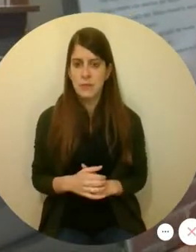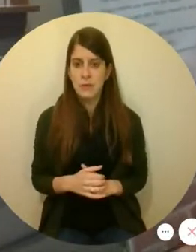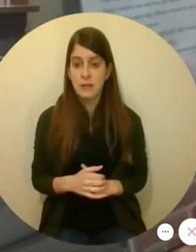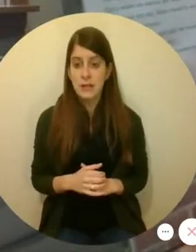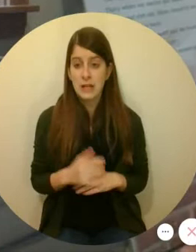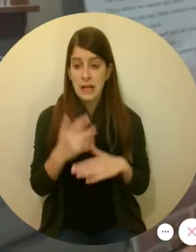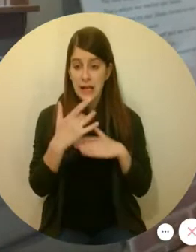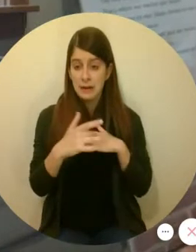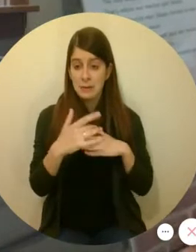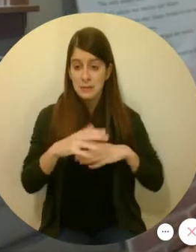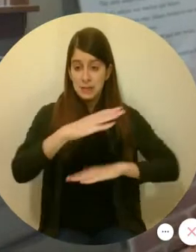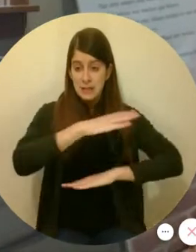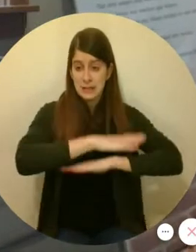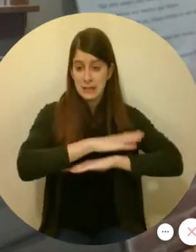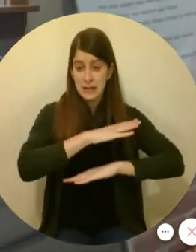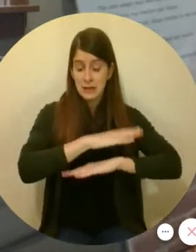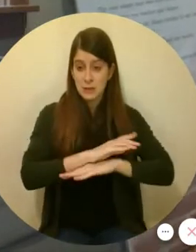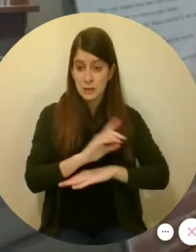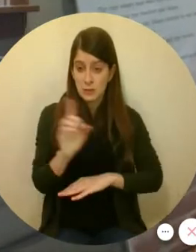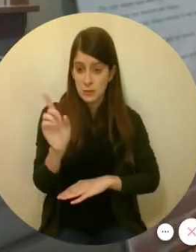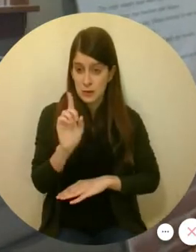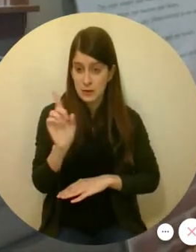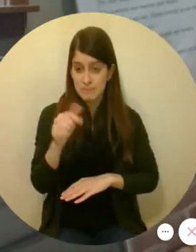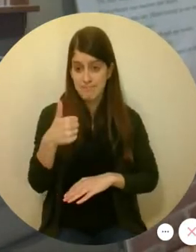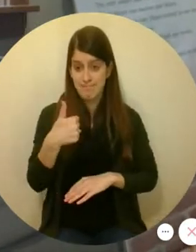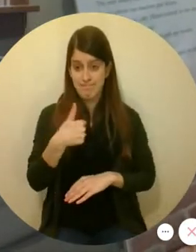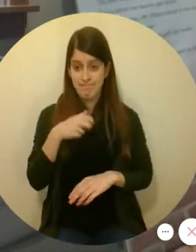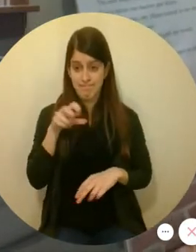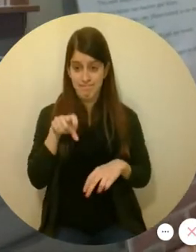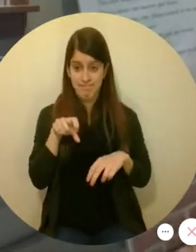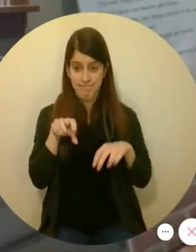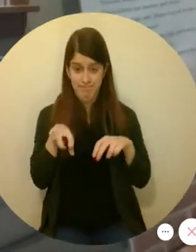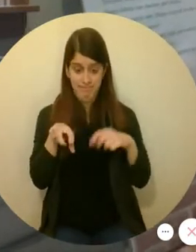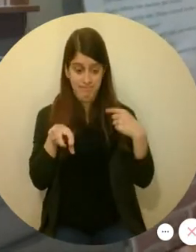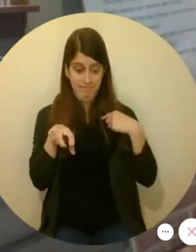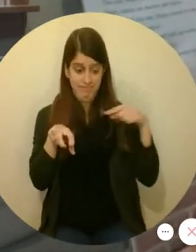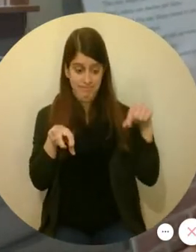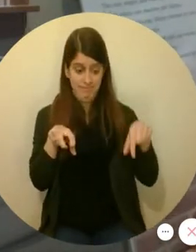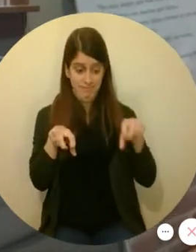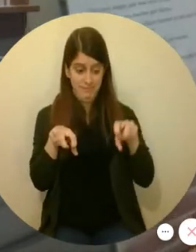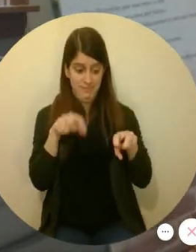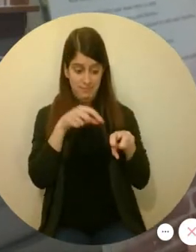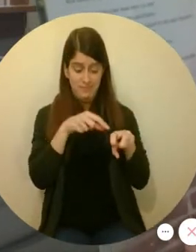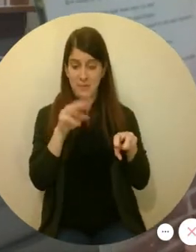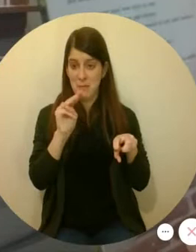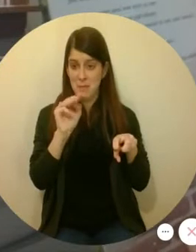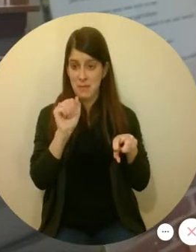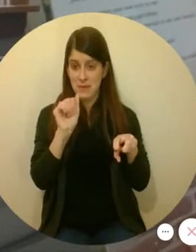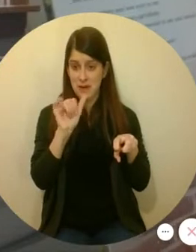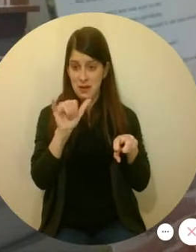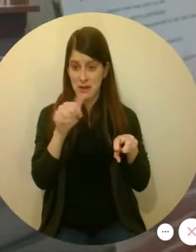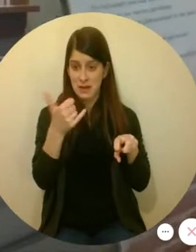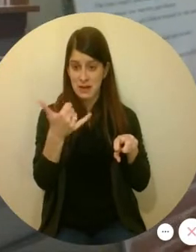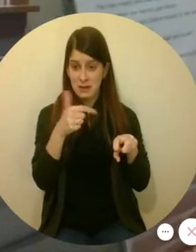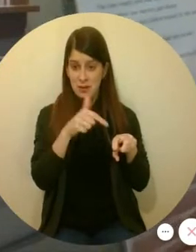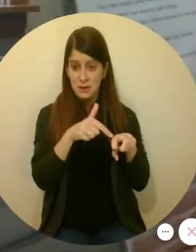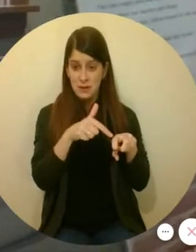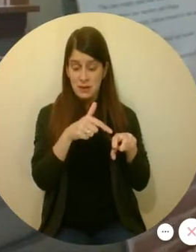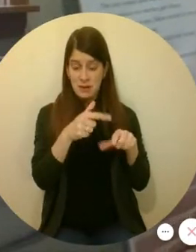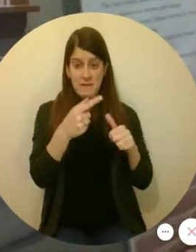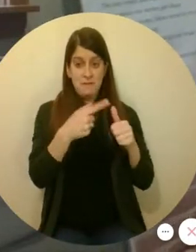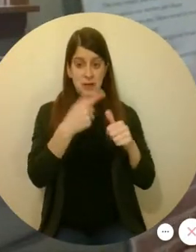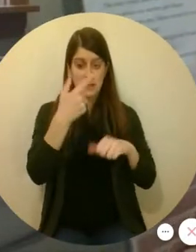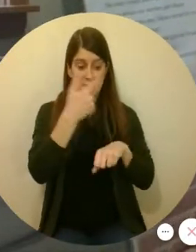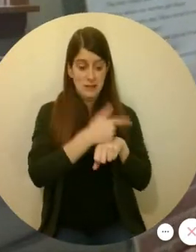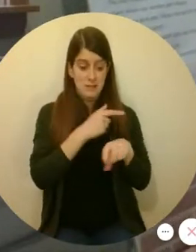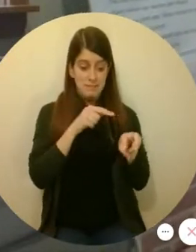next to me, and that's where our teacher put Maya. And on that first day, Maya turned to me and smiled. But I didn't